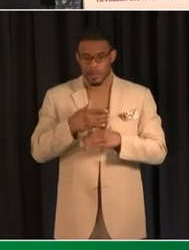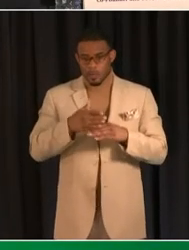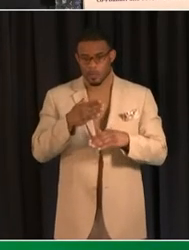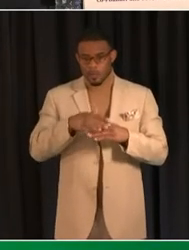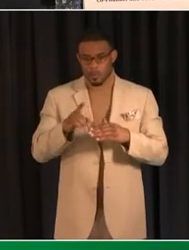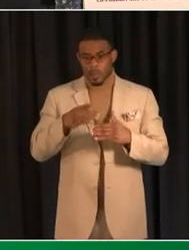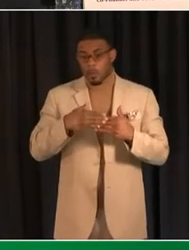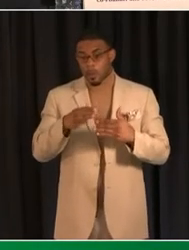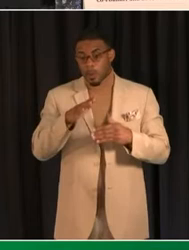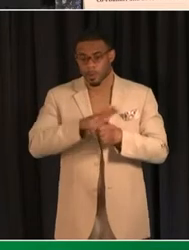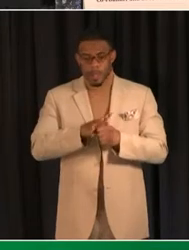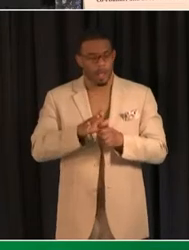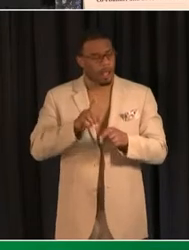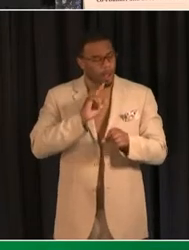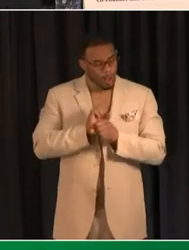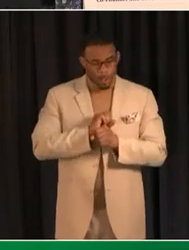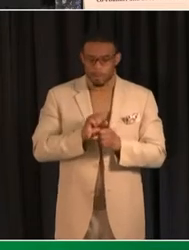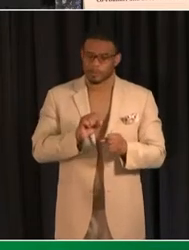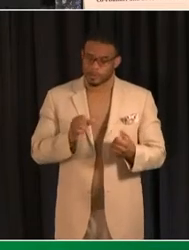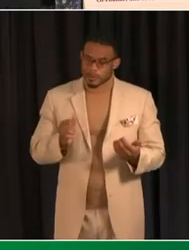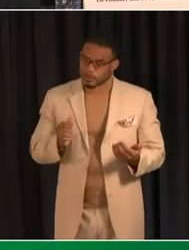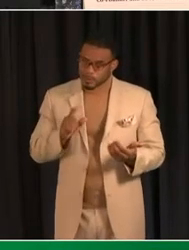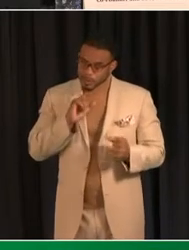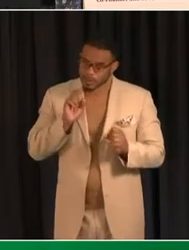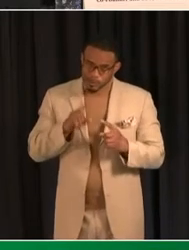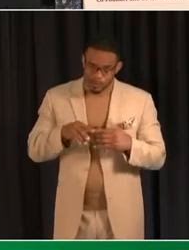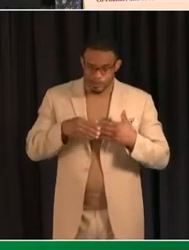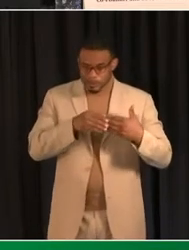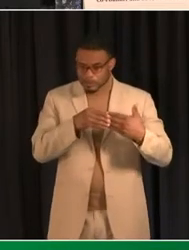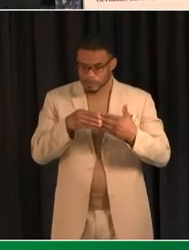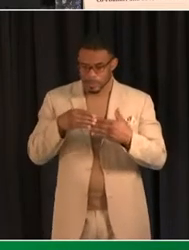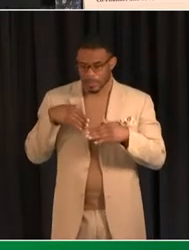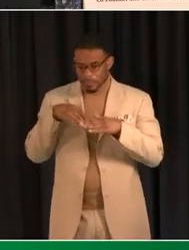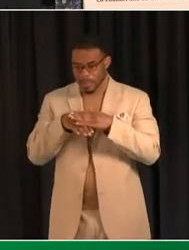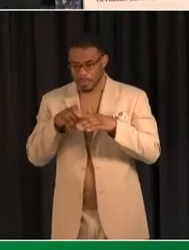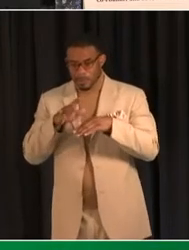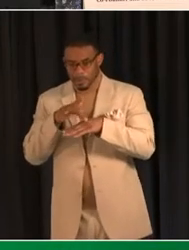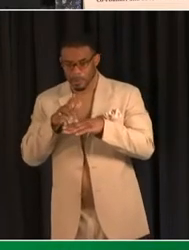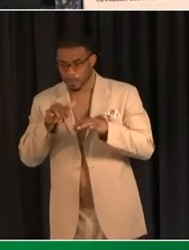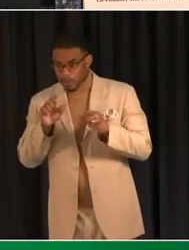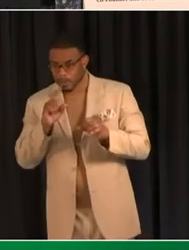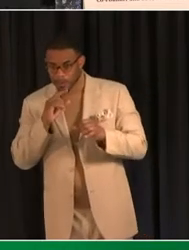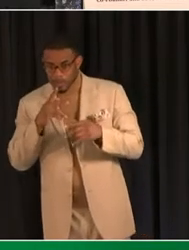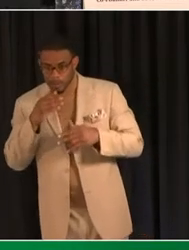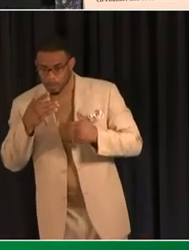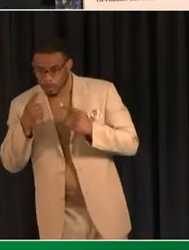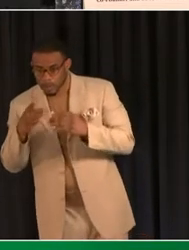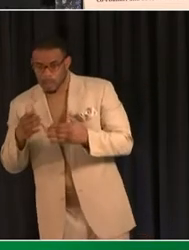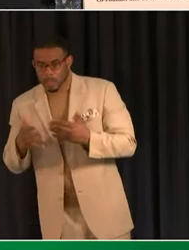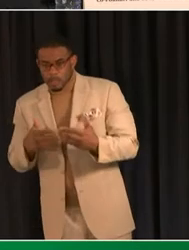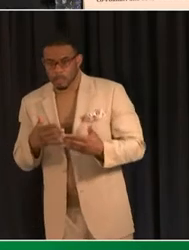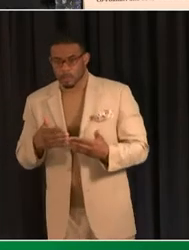week post-pandemic. But ultimately, you know, being able to have access to a space where they can